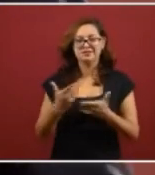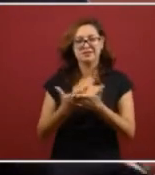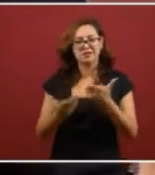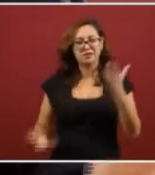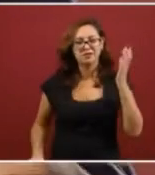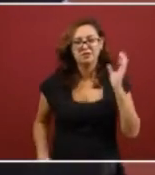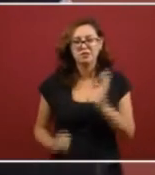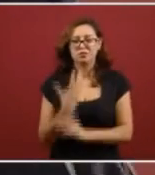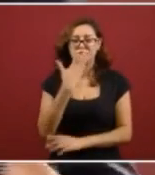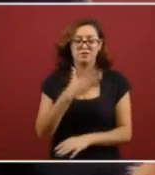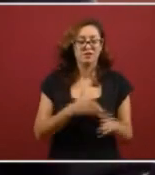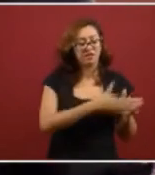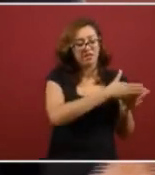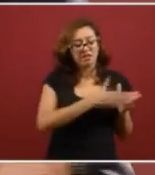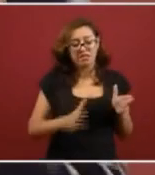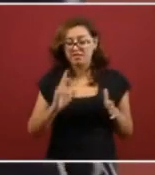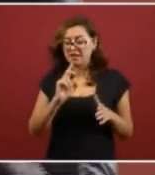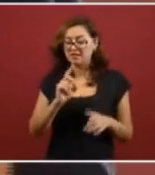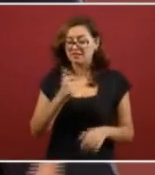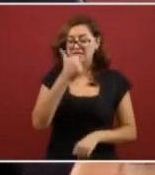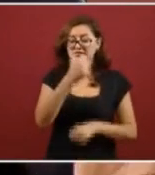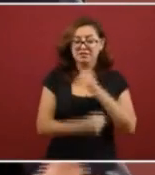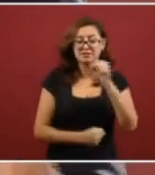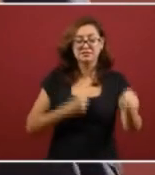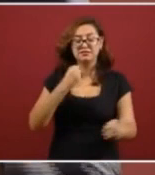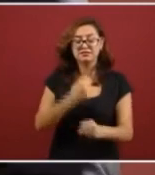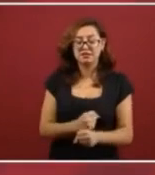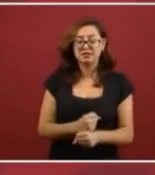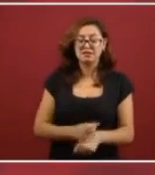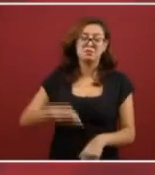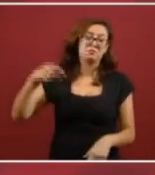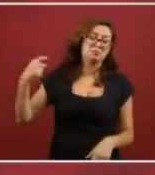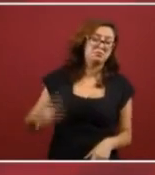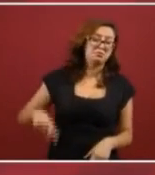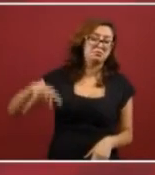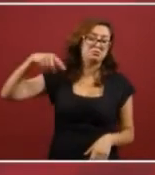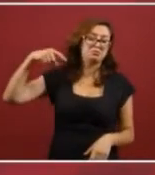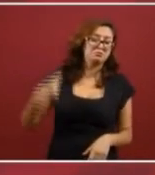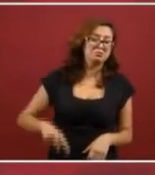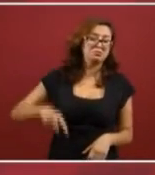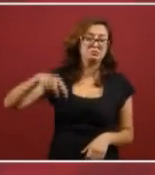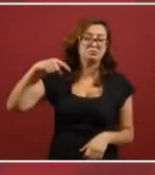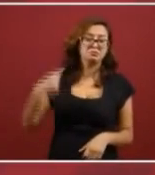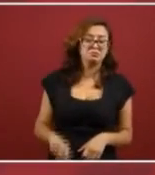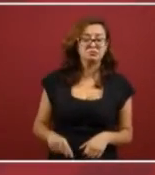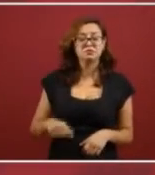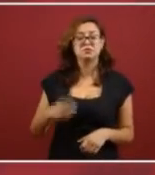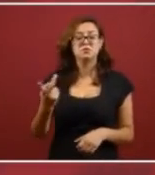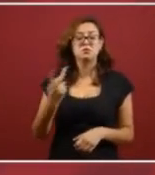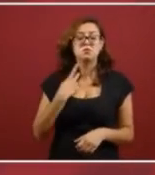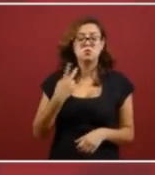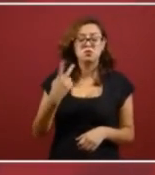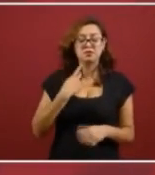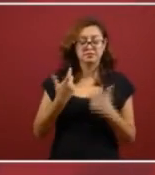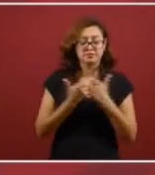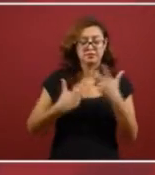phase. Después de 36 años, after 36 years de la política económica of the